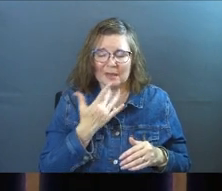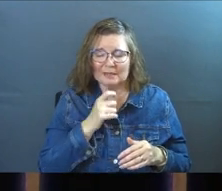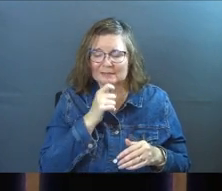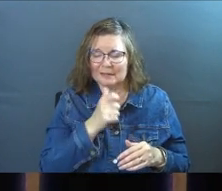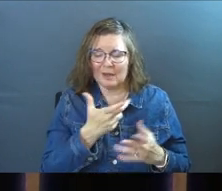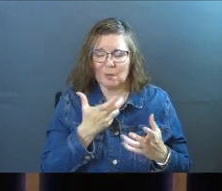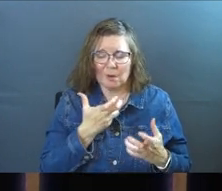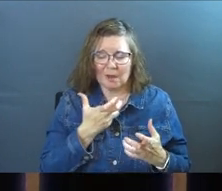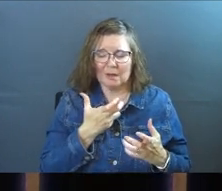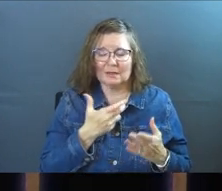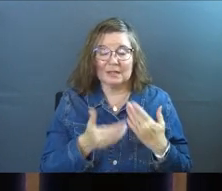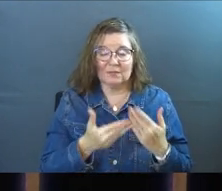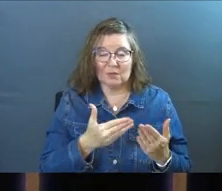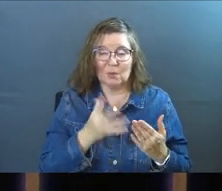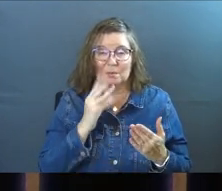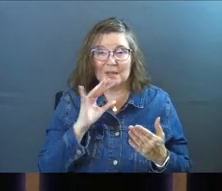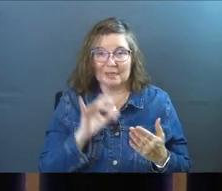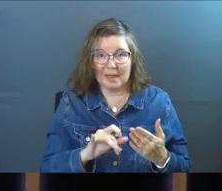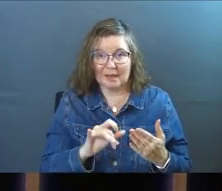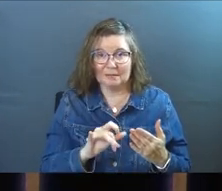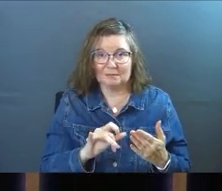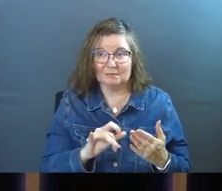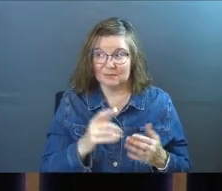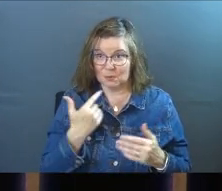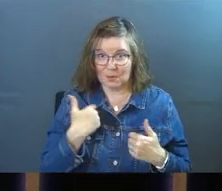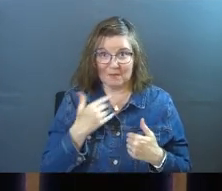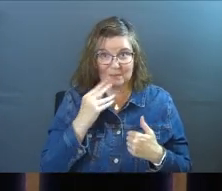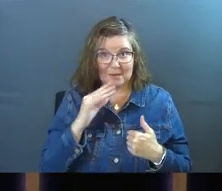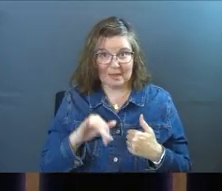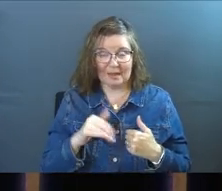just skip to the end of. Anybody ever have one of those?